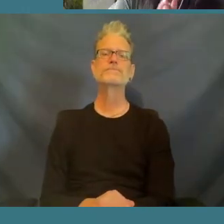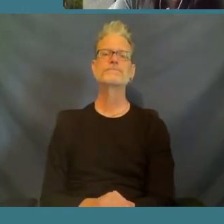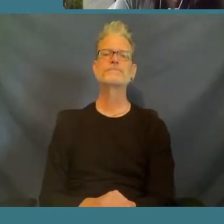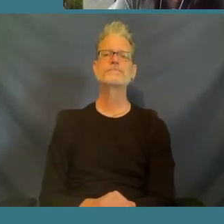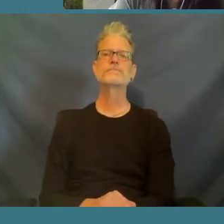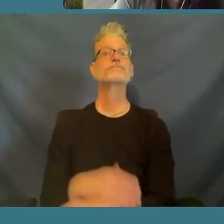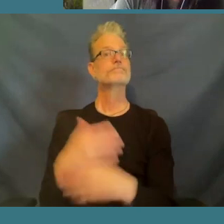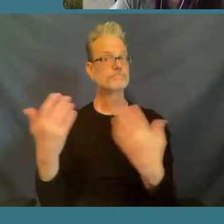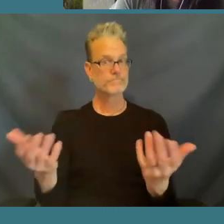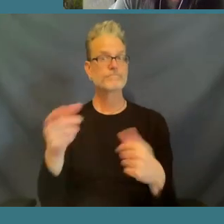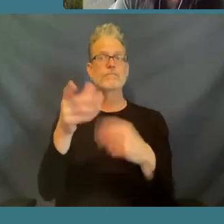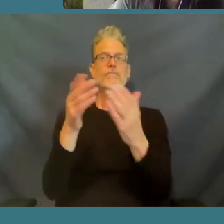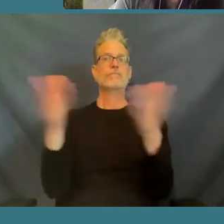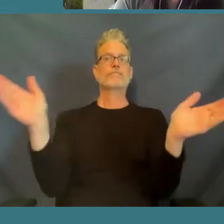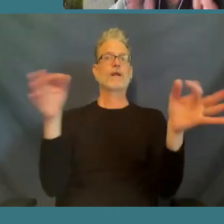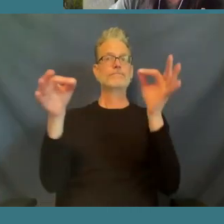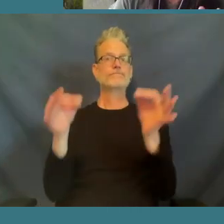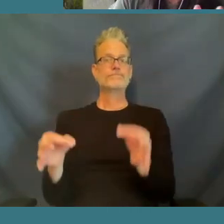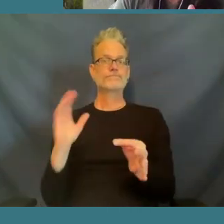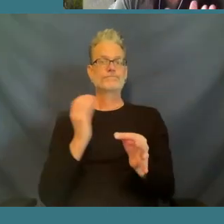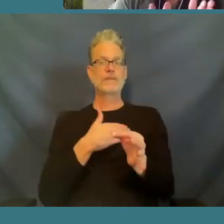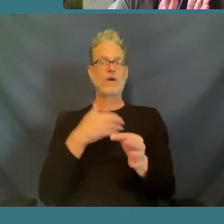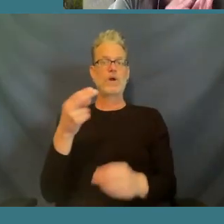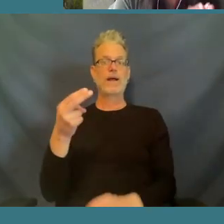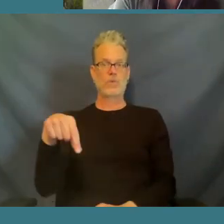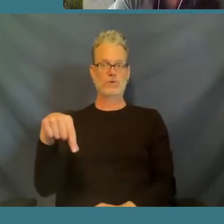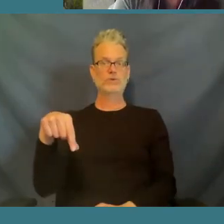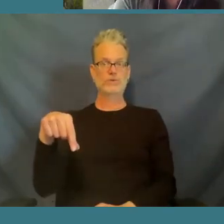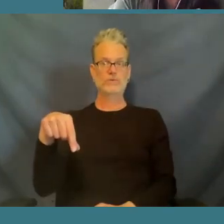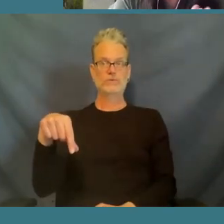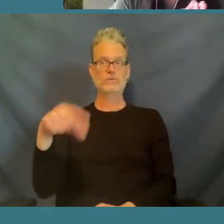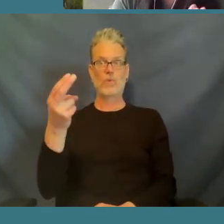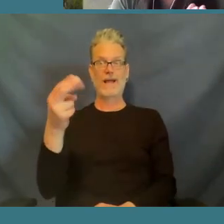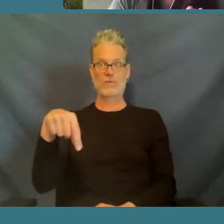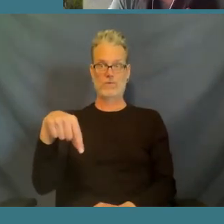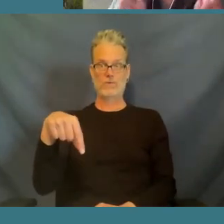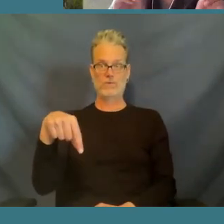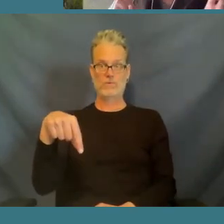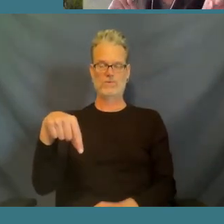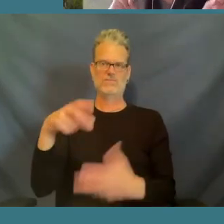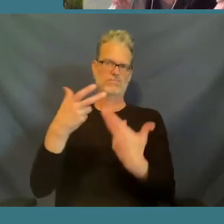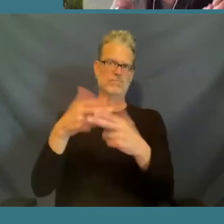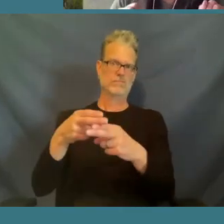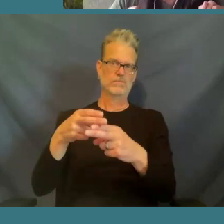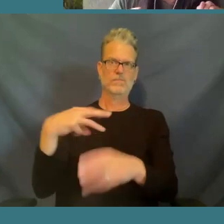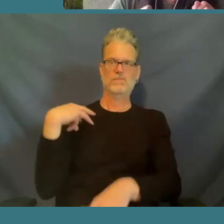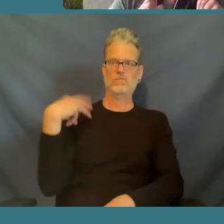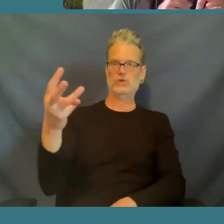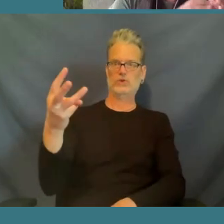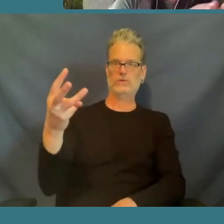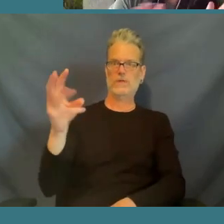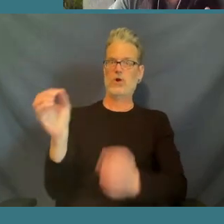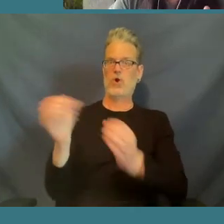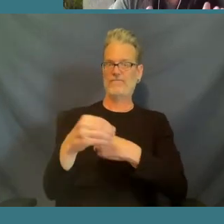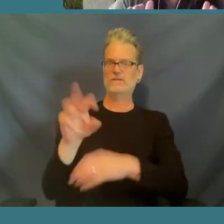So this is an overview of our headquarters. So within our headquarters, also known as the Washington office, we